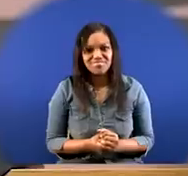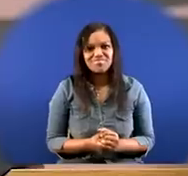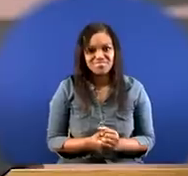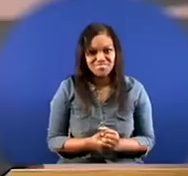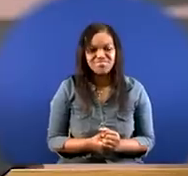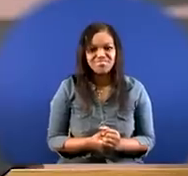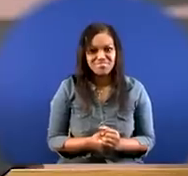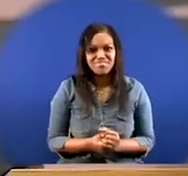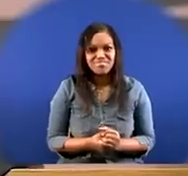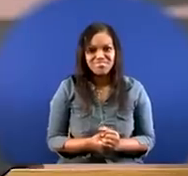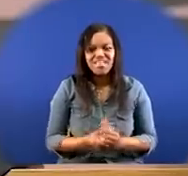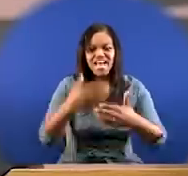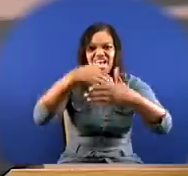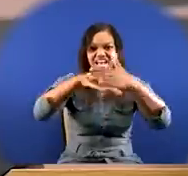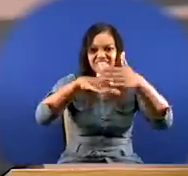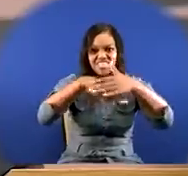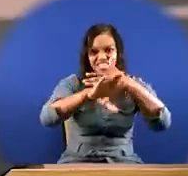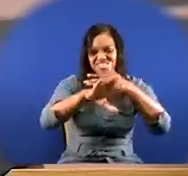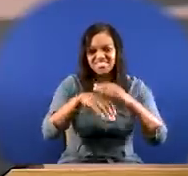Access.